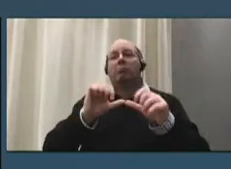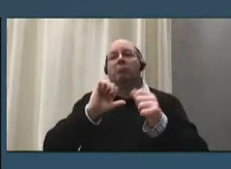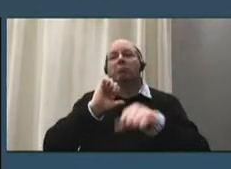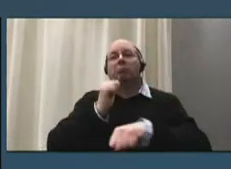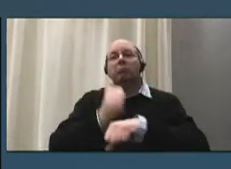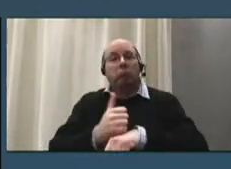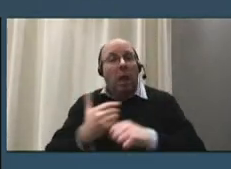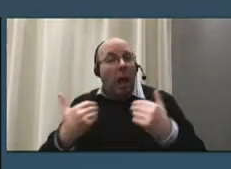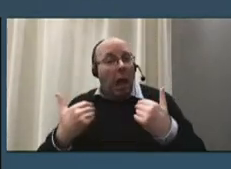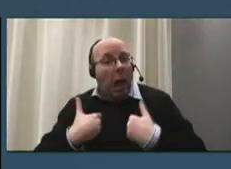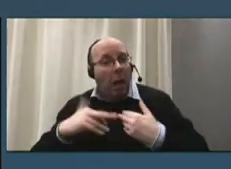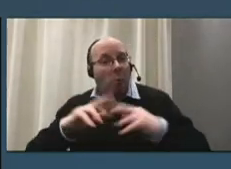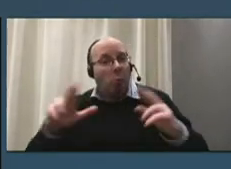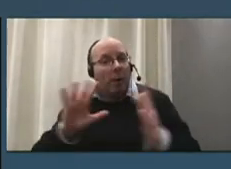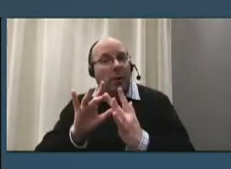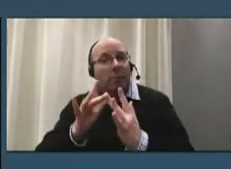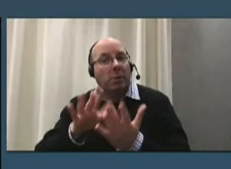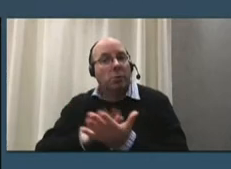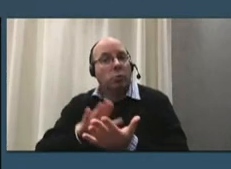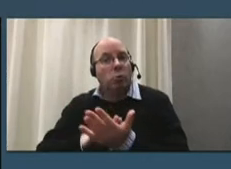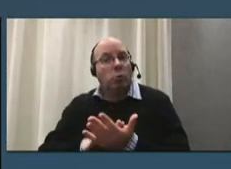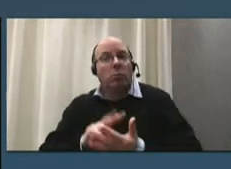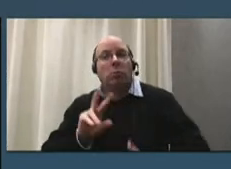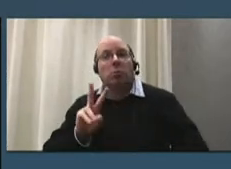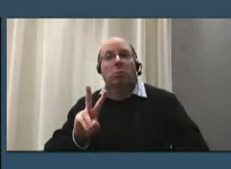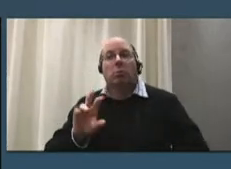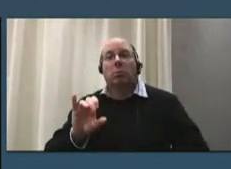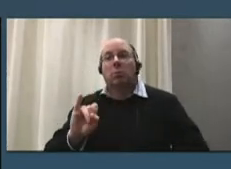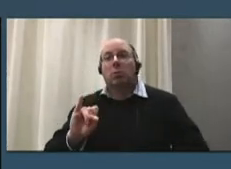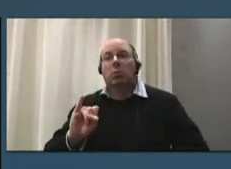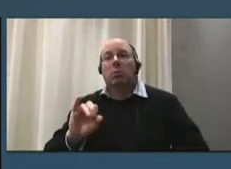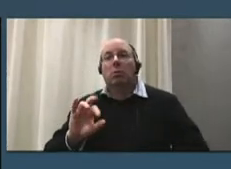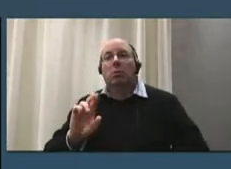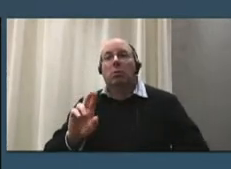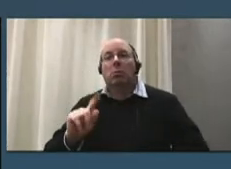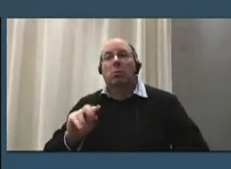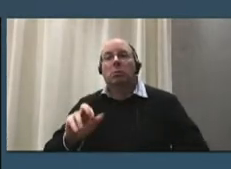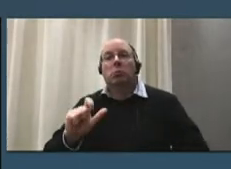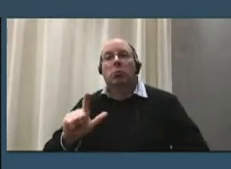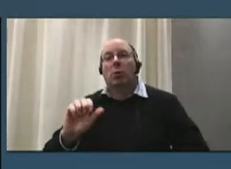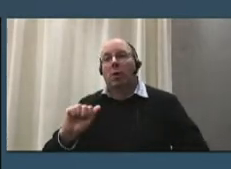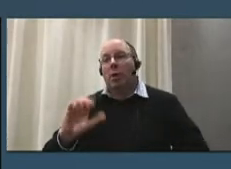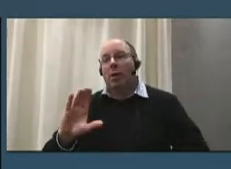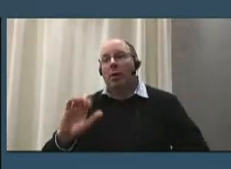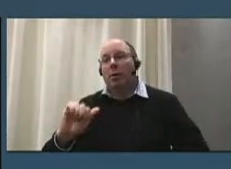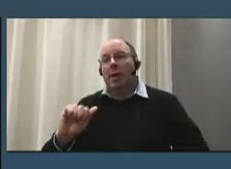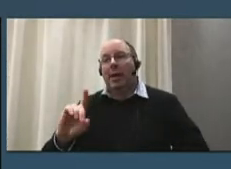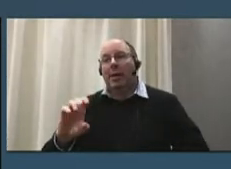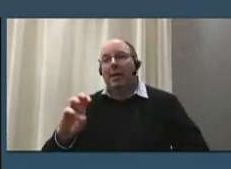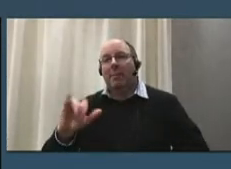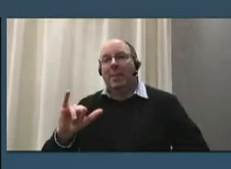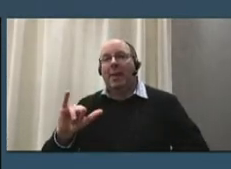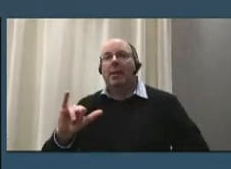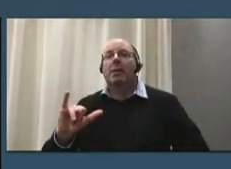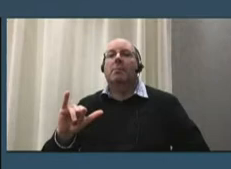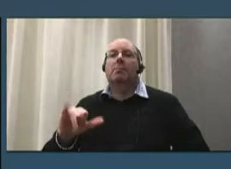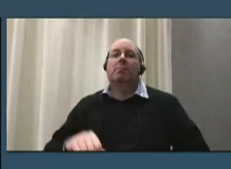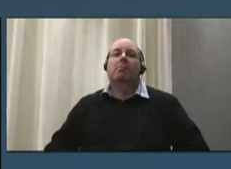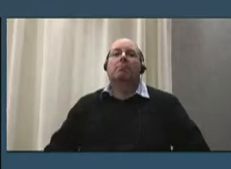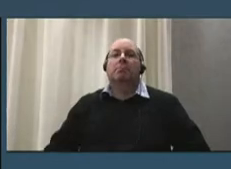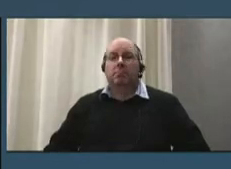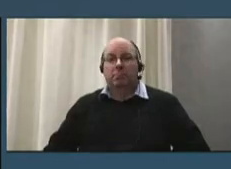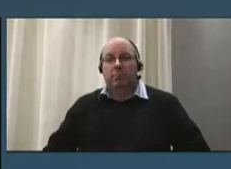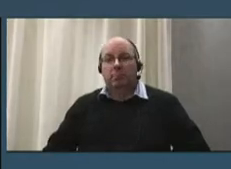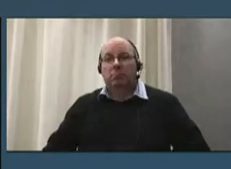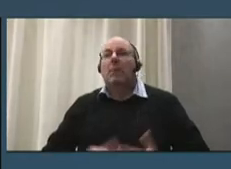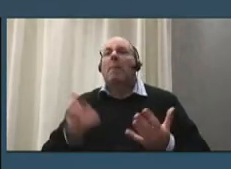that academy if they knew they were in special circumstances in which the child may have had some compromises to their system with